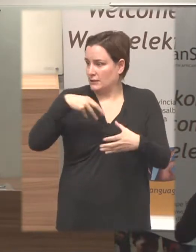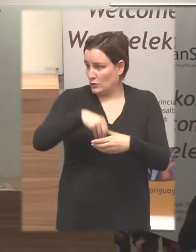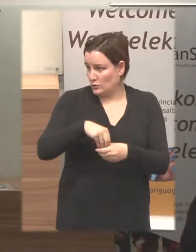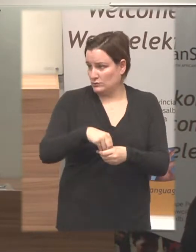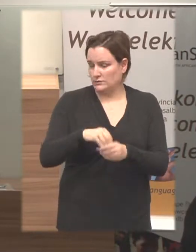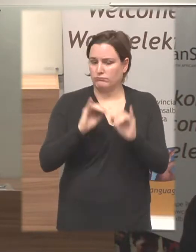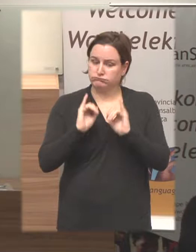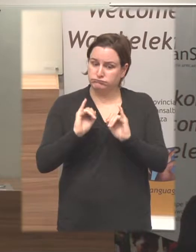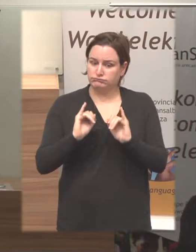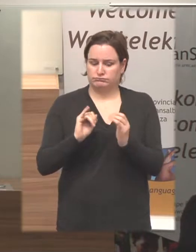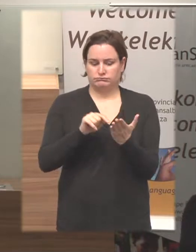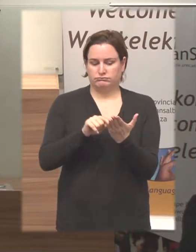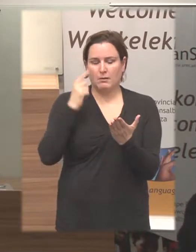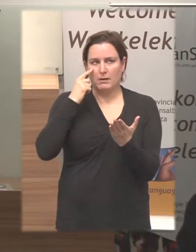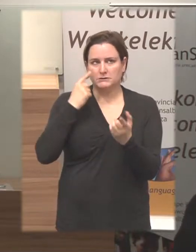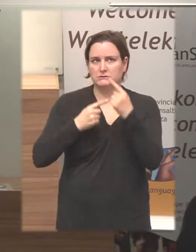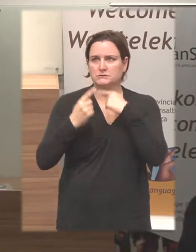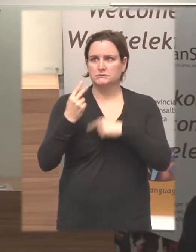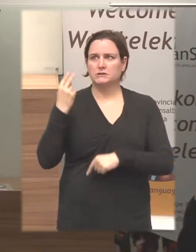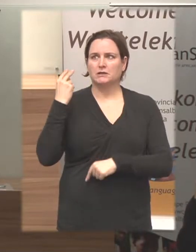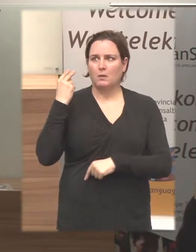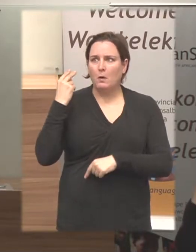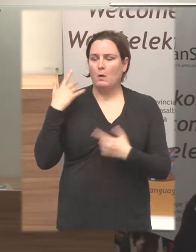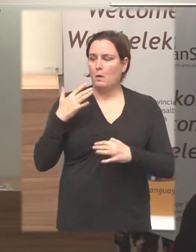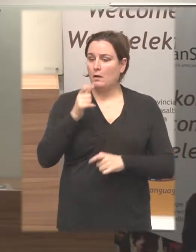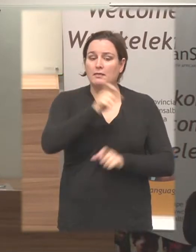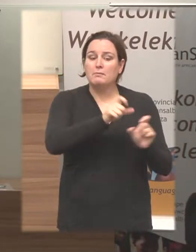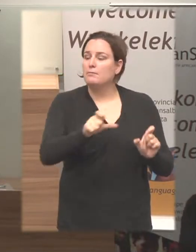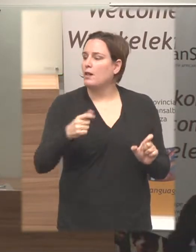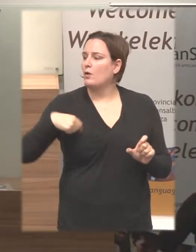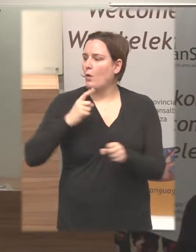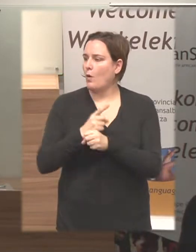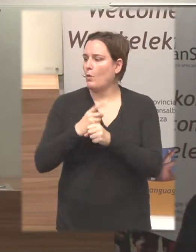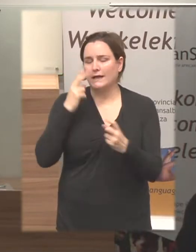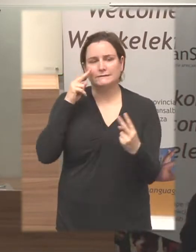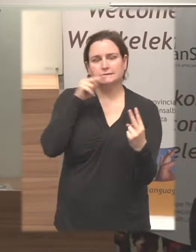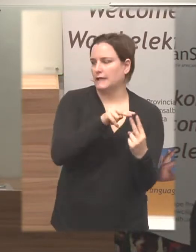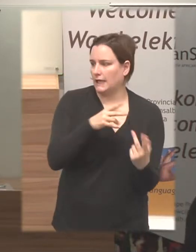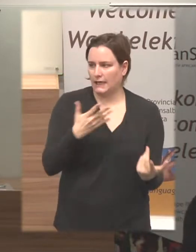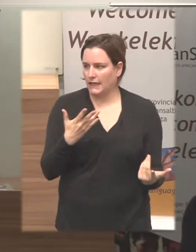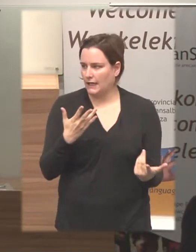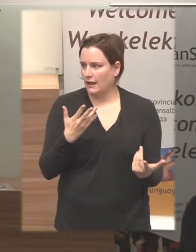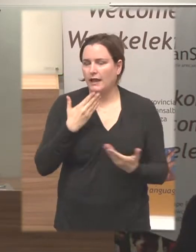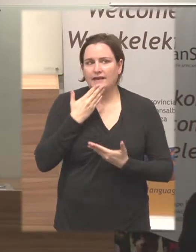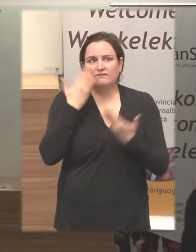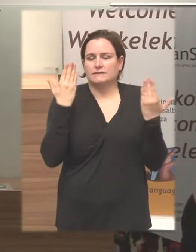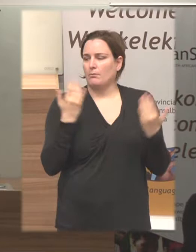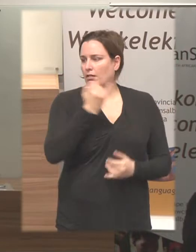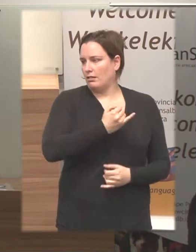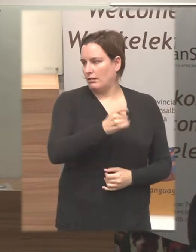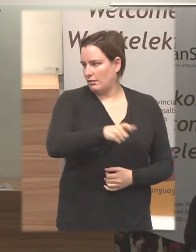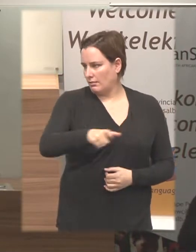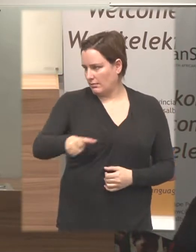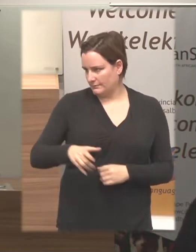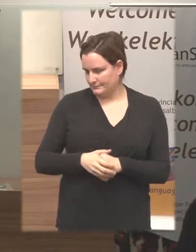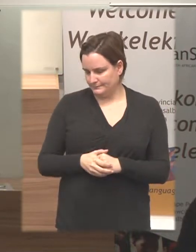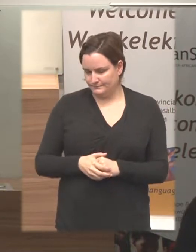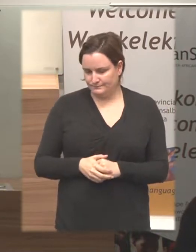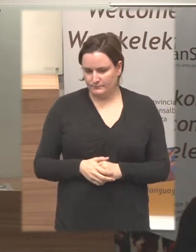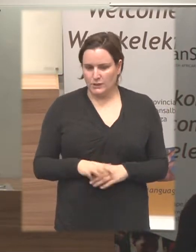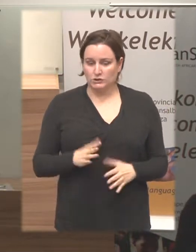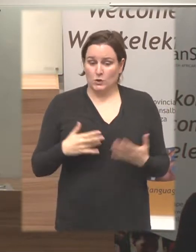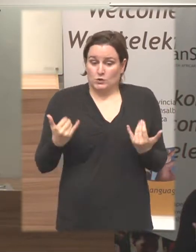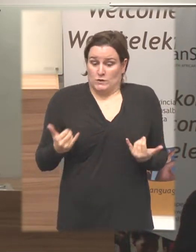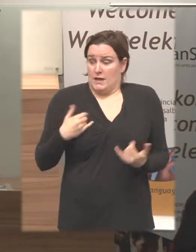critical reflections of the invisible people themselves. So part of what I'm doing in the first part of my